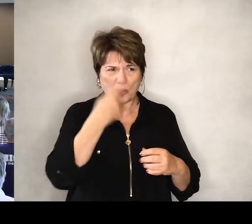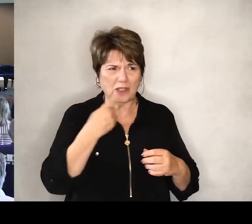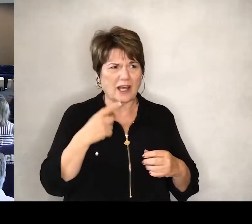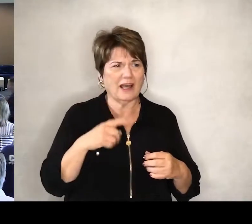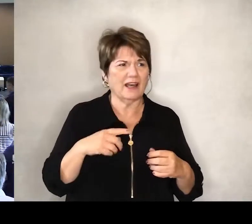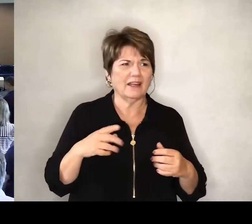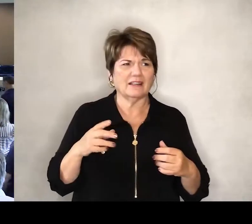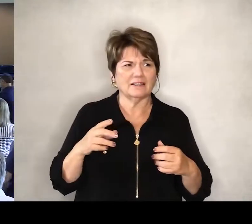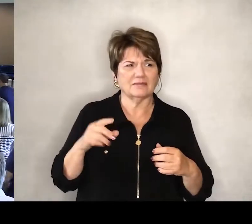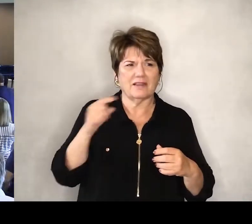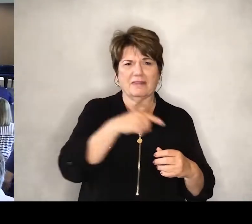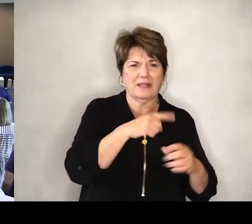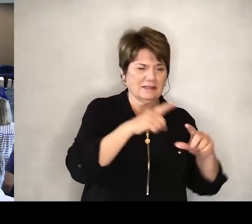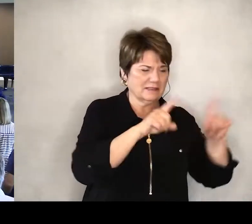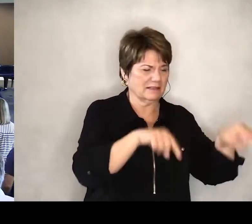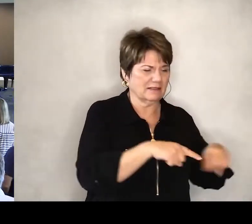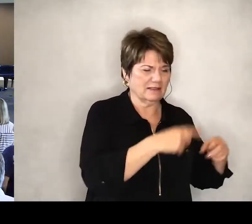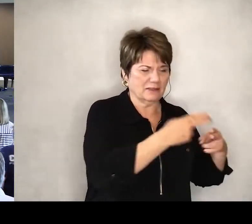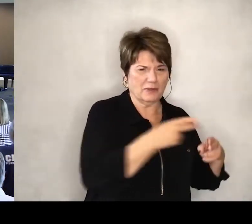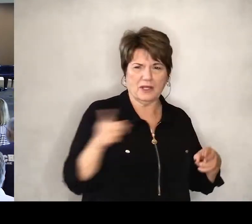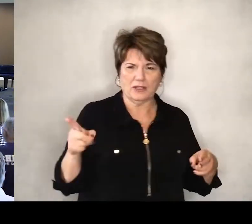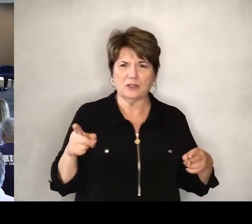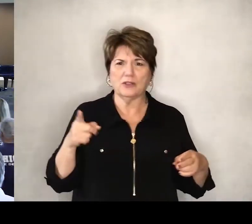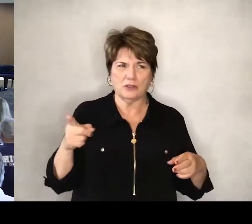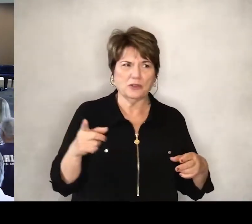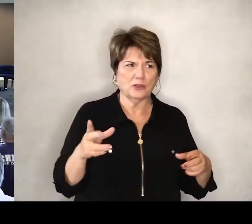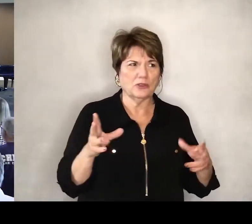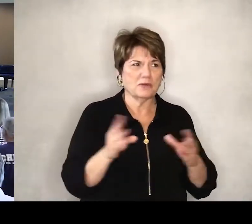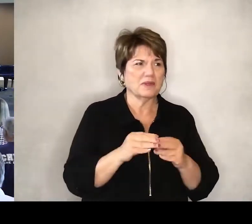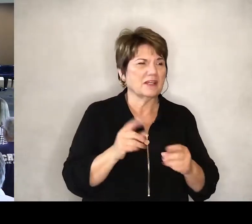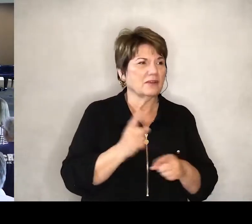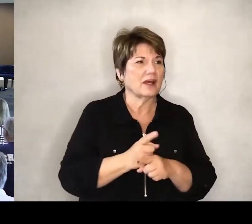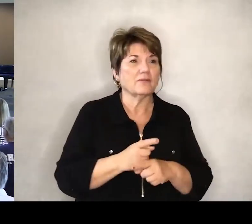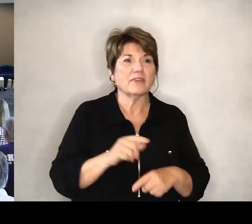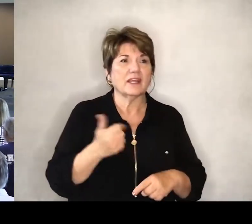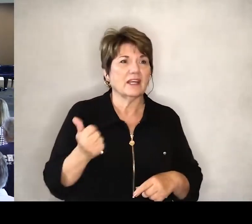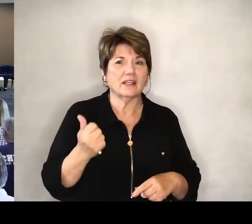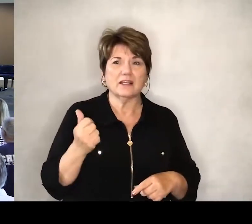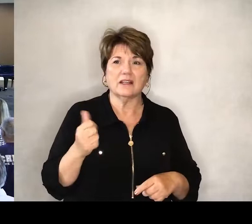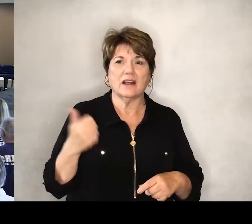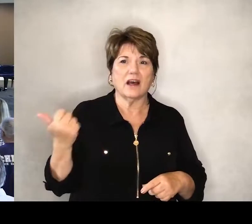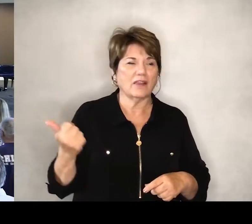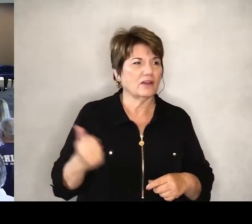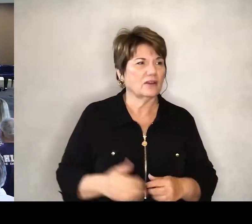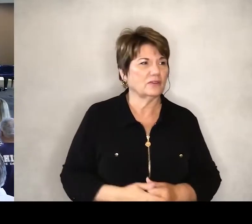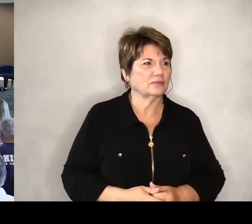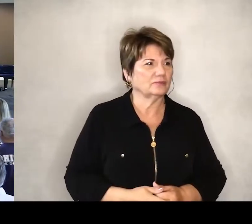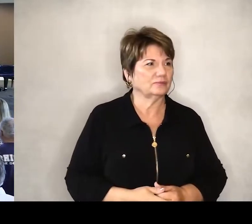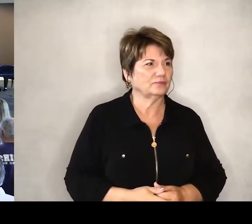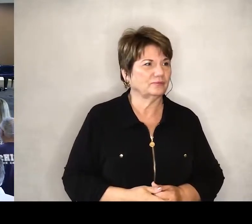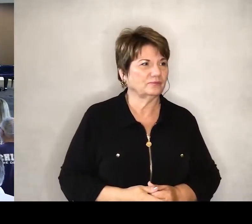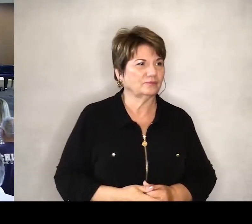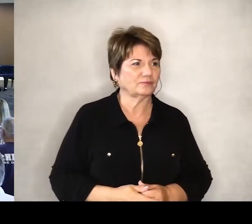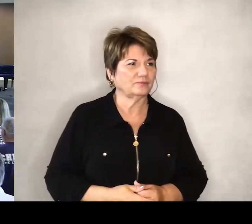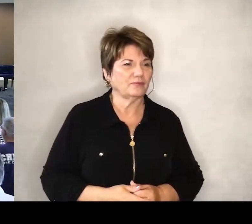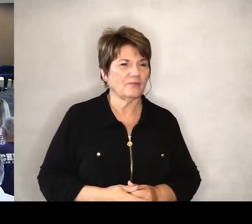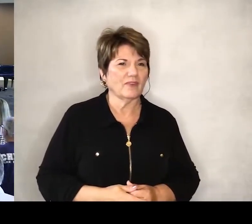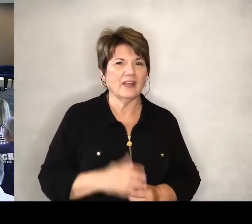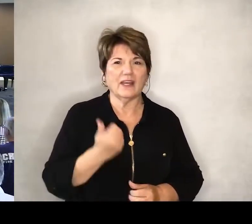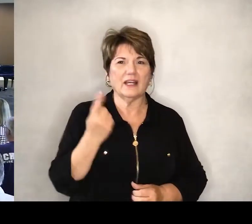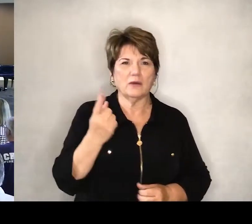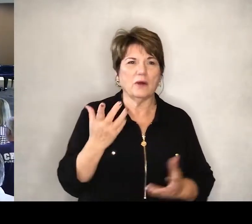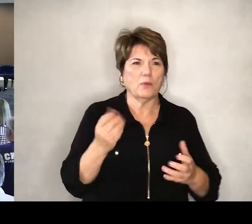I'm going to just hold that up. You're going to be right there because you meet at Jaro's, right? Awesome. Do we have any more? Anybody feel like being Kelly